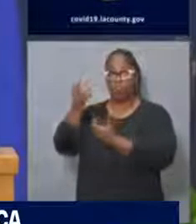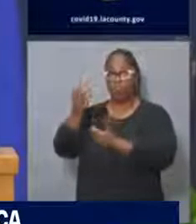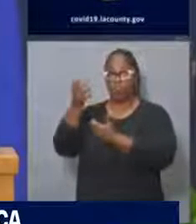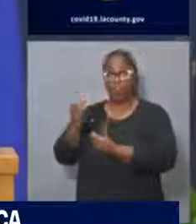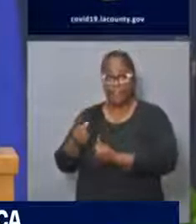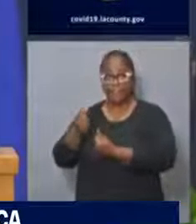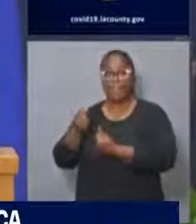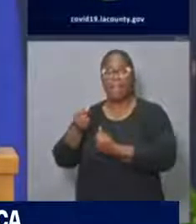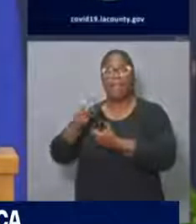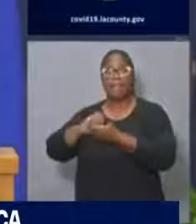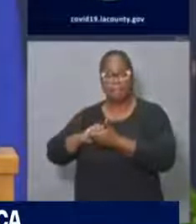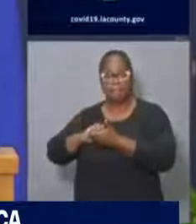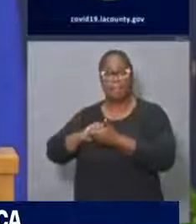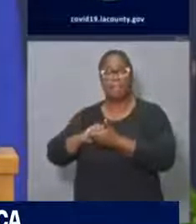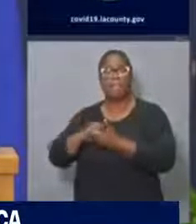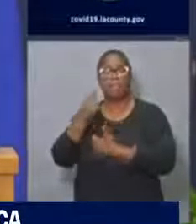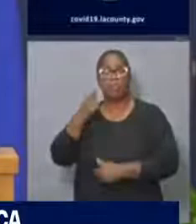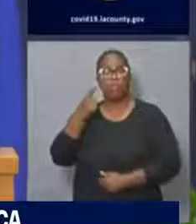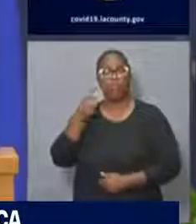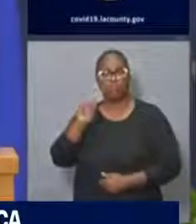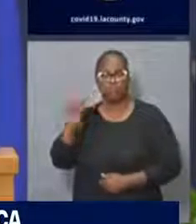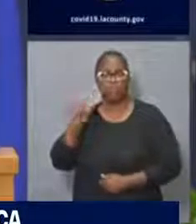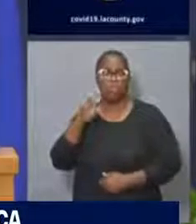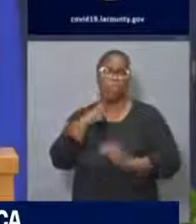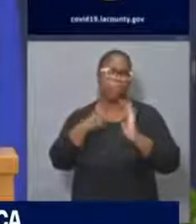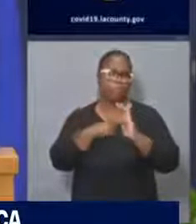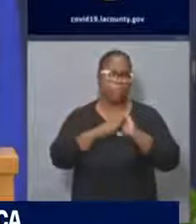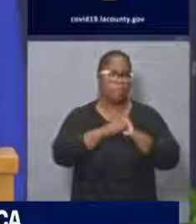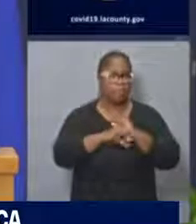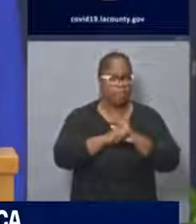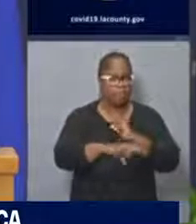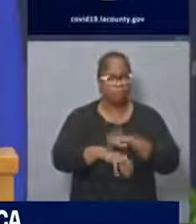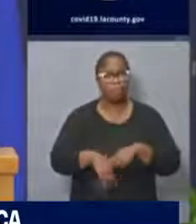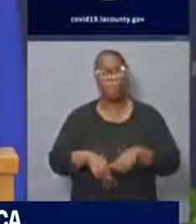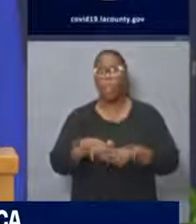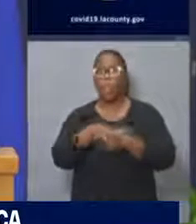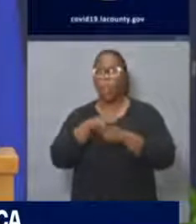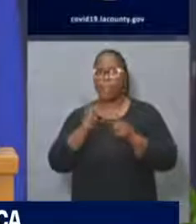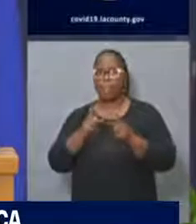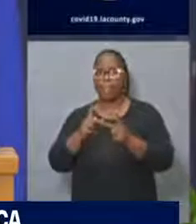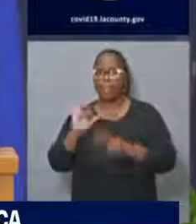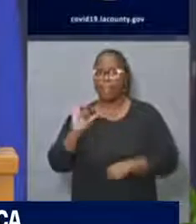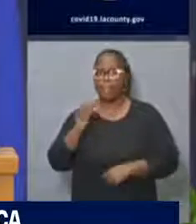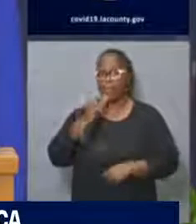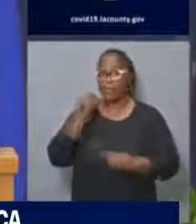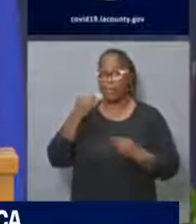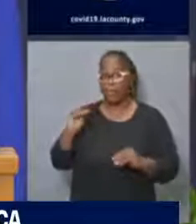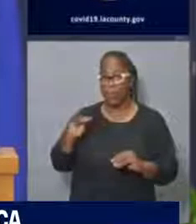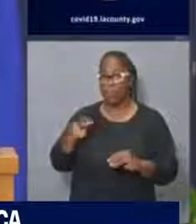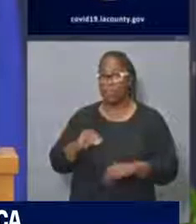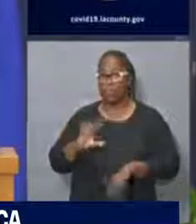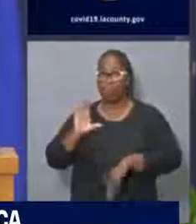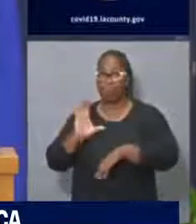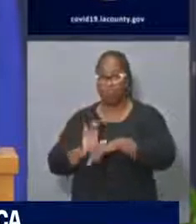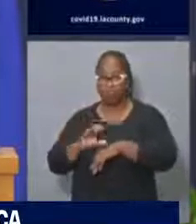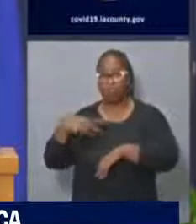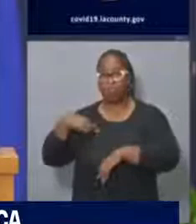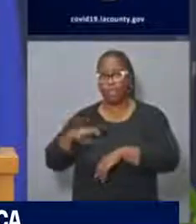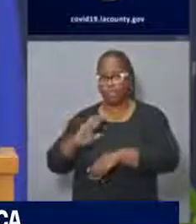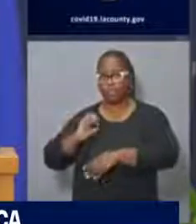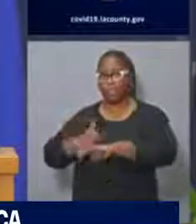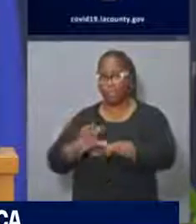grassroots communications like flyer distribution, local venues like grocery stores and faith-based